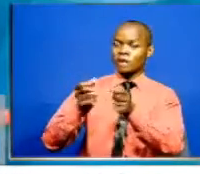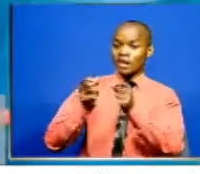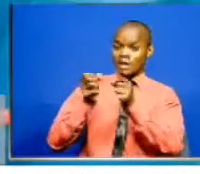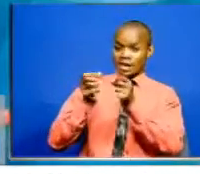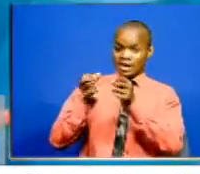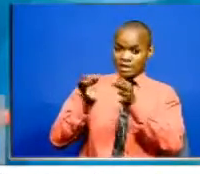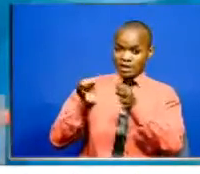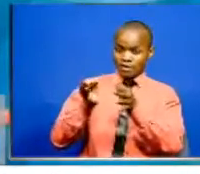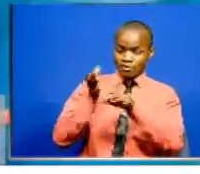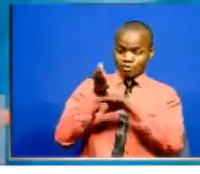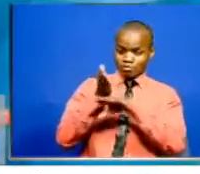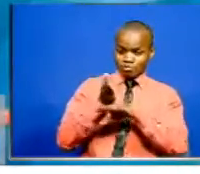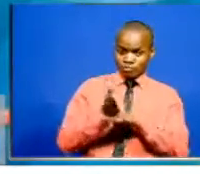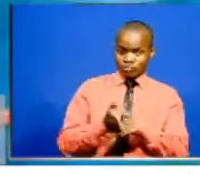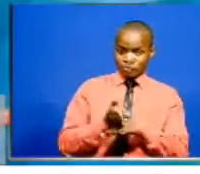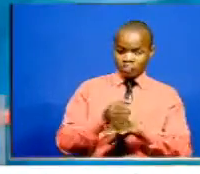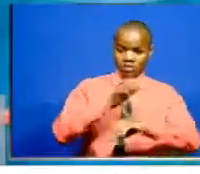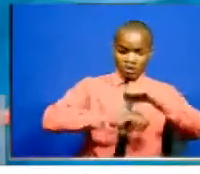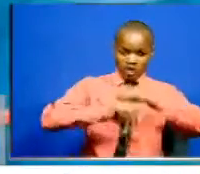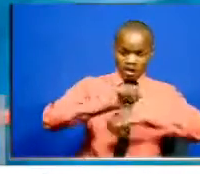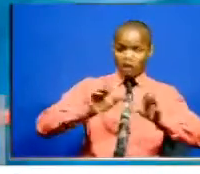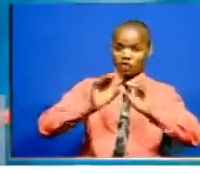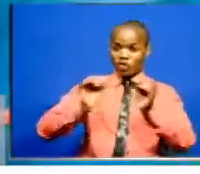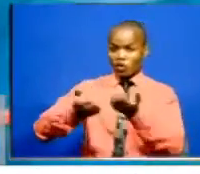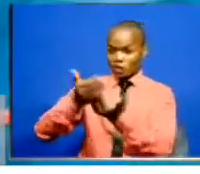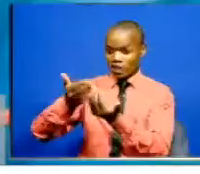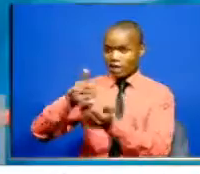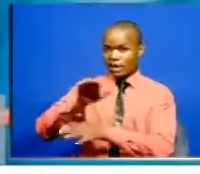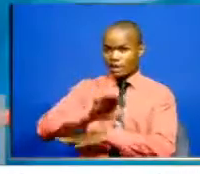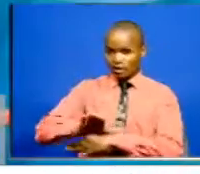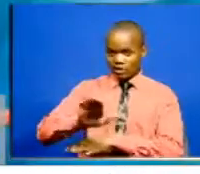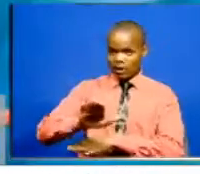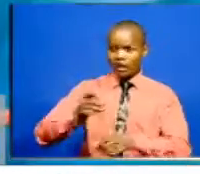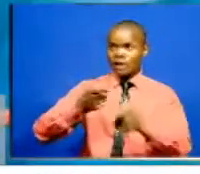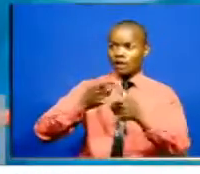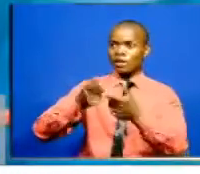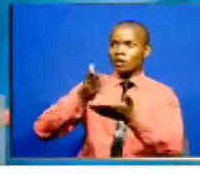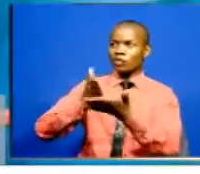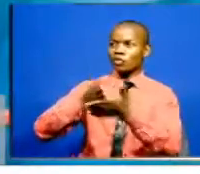resources being degraded, then what's become our livelihood?